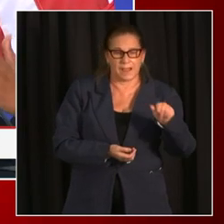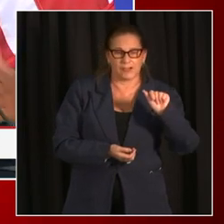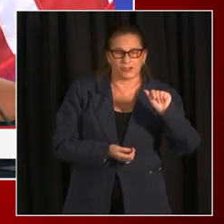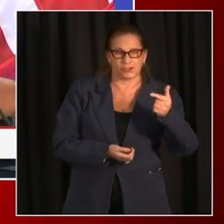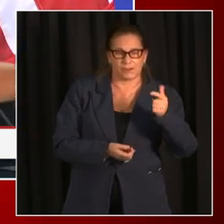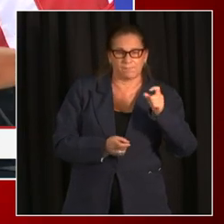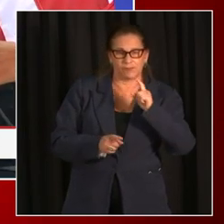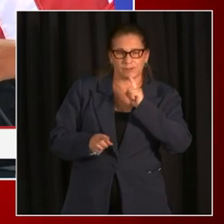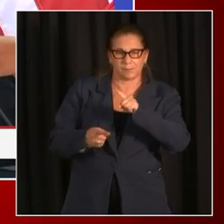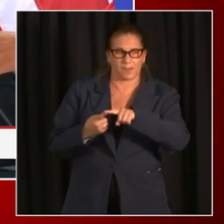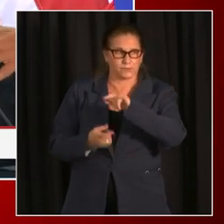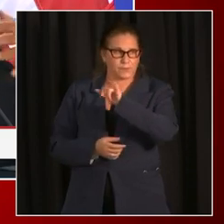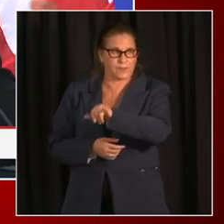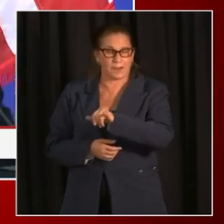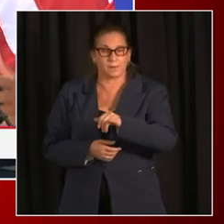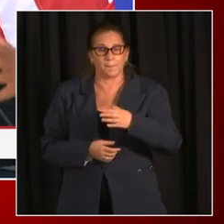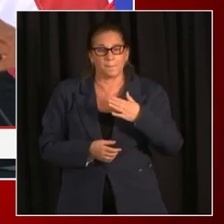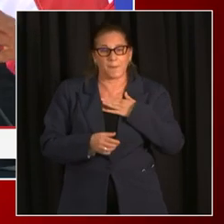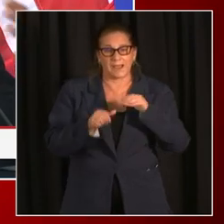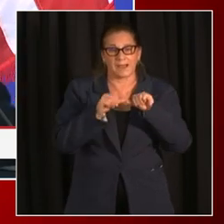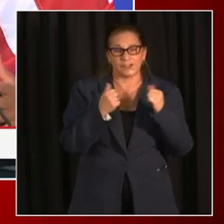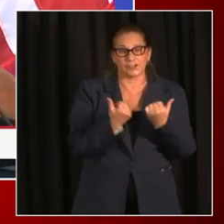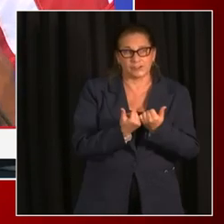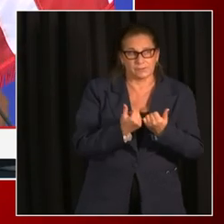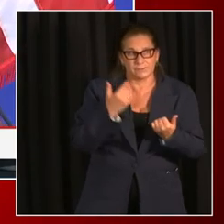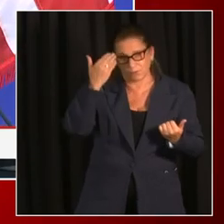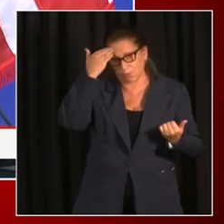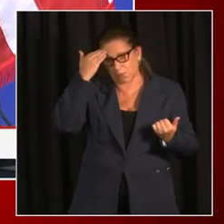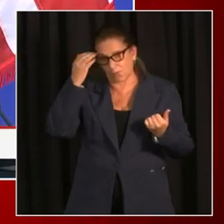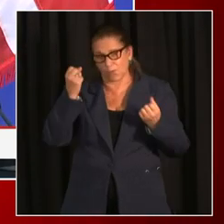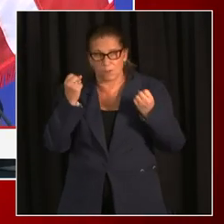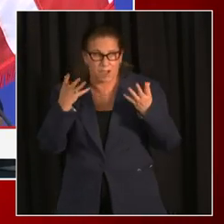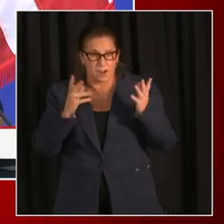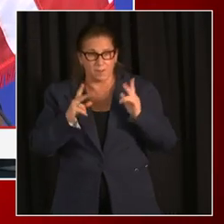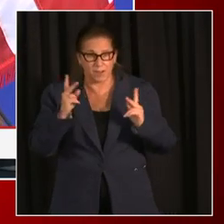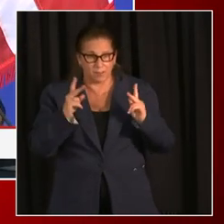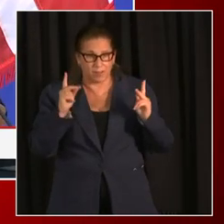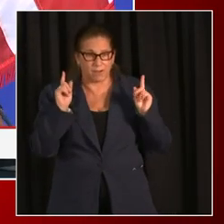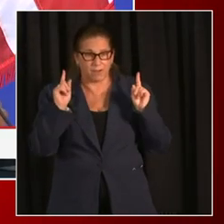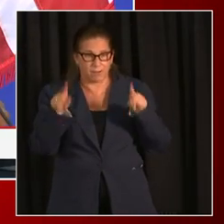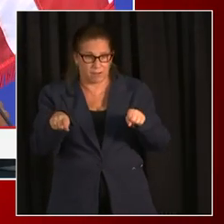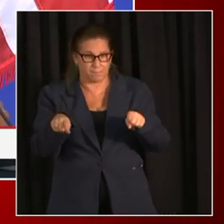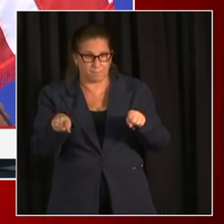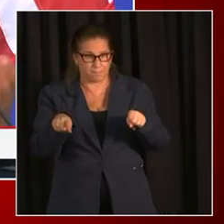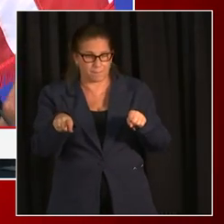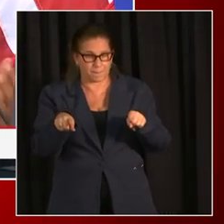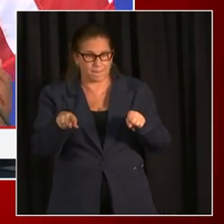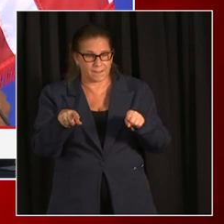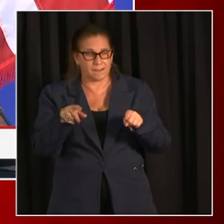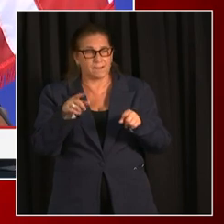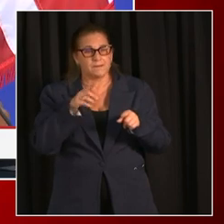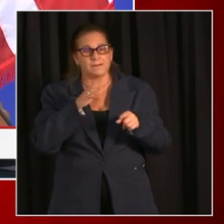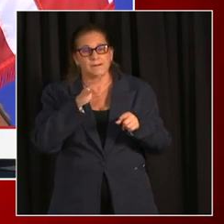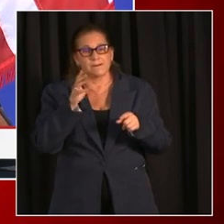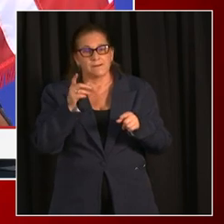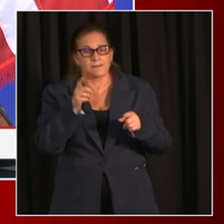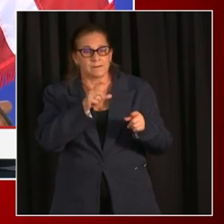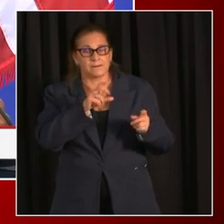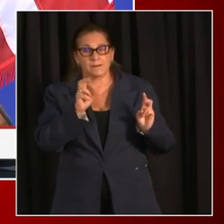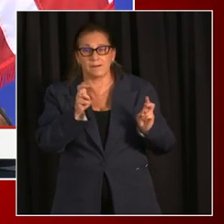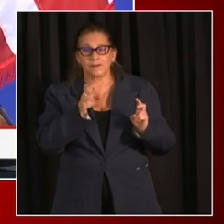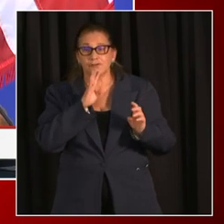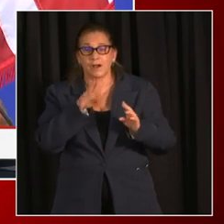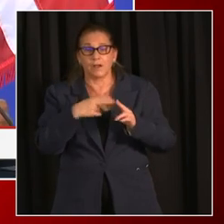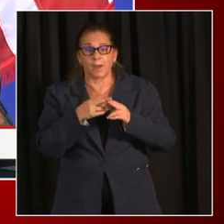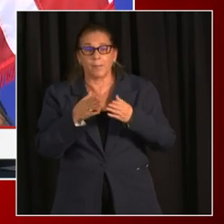The agency that has a lot of people 24/7 to respond to public safety issues is the Metropolitan